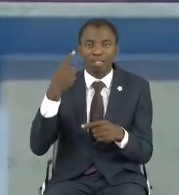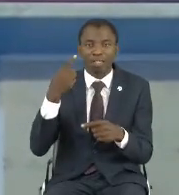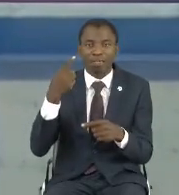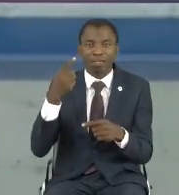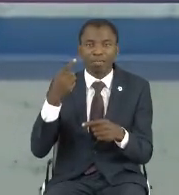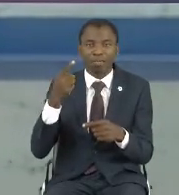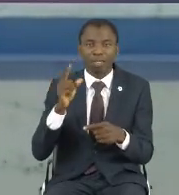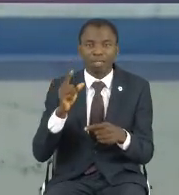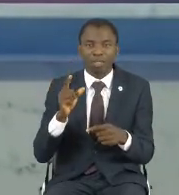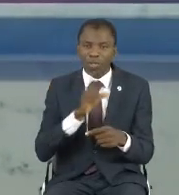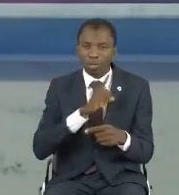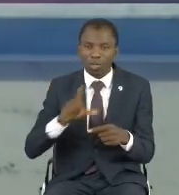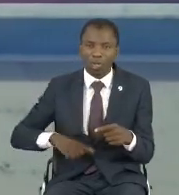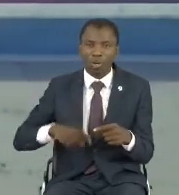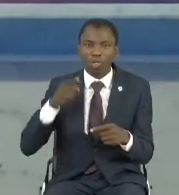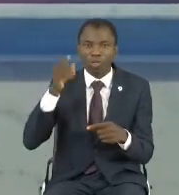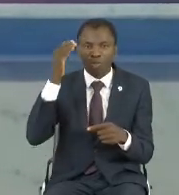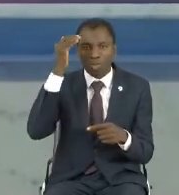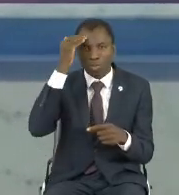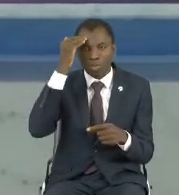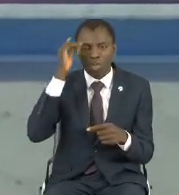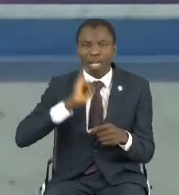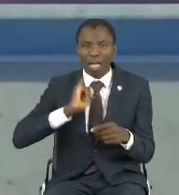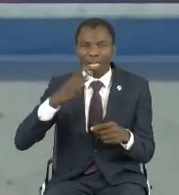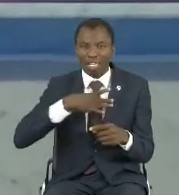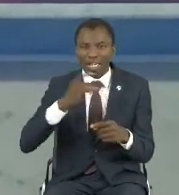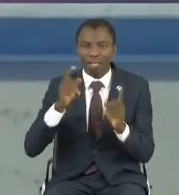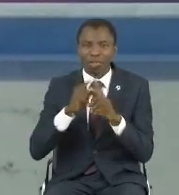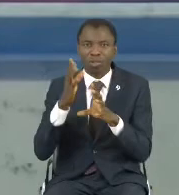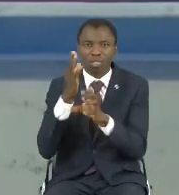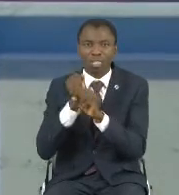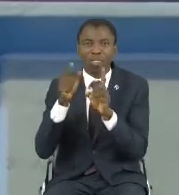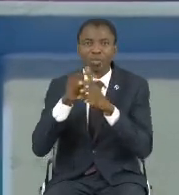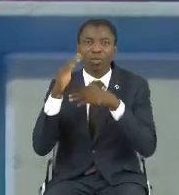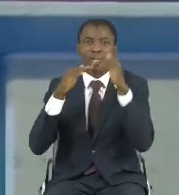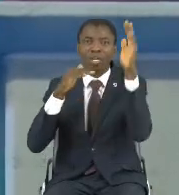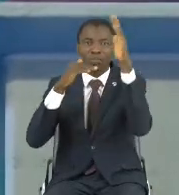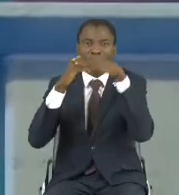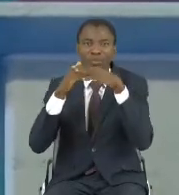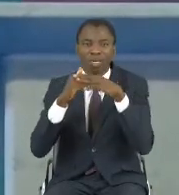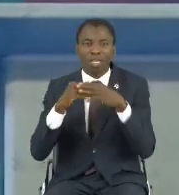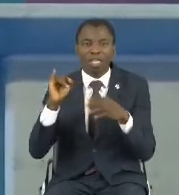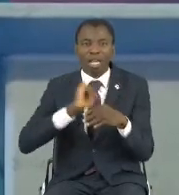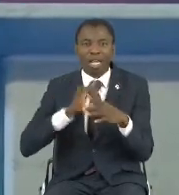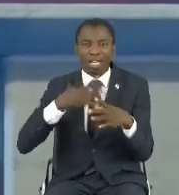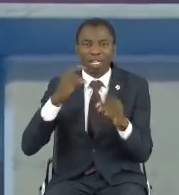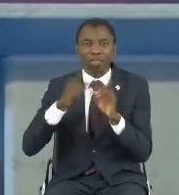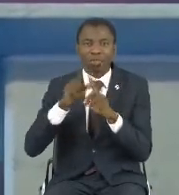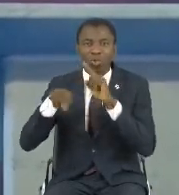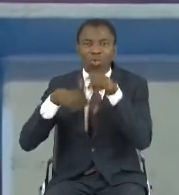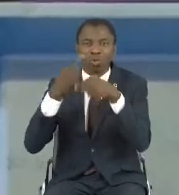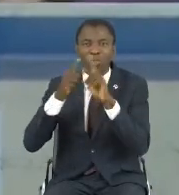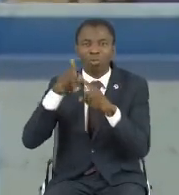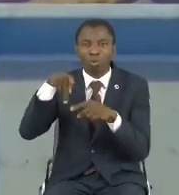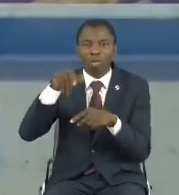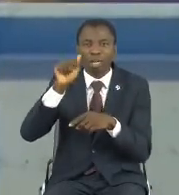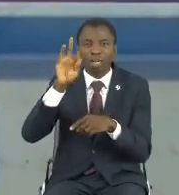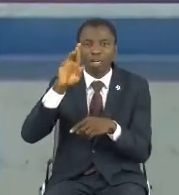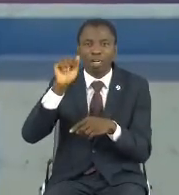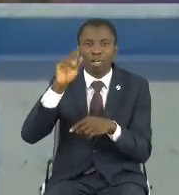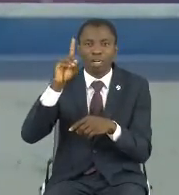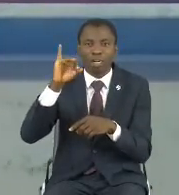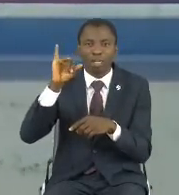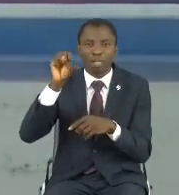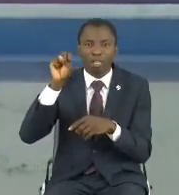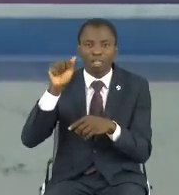Lord, you know, I like to get to heaven. I like to go to paradise, but I'm not worthy. I